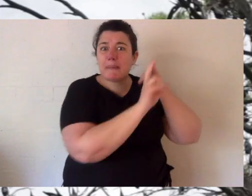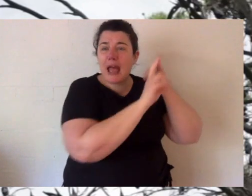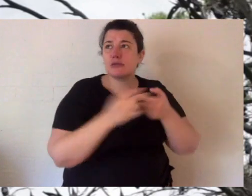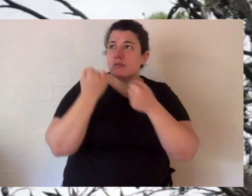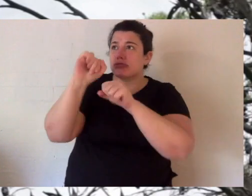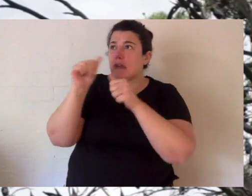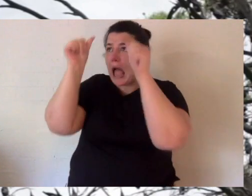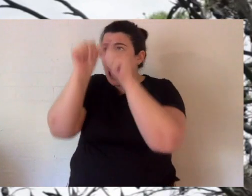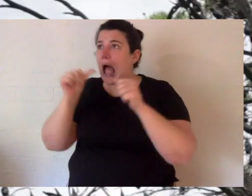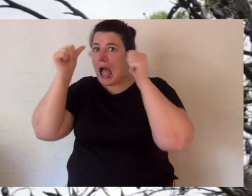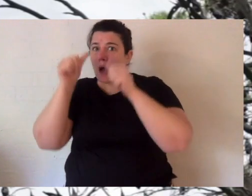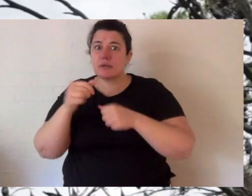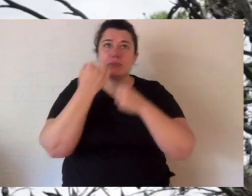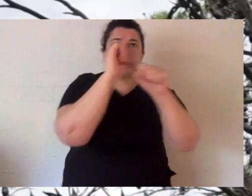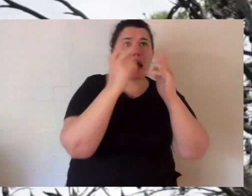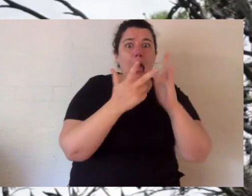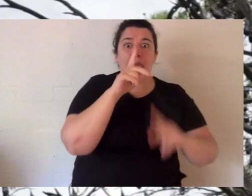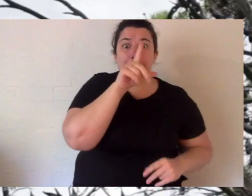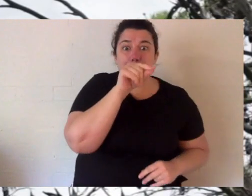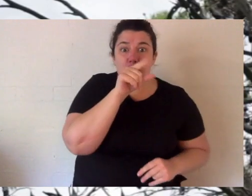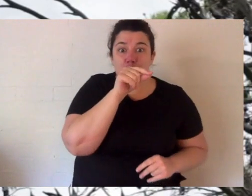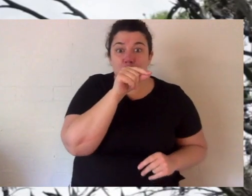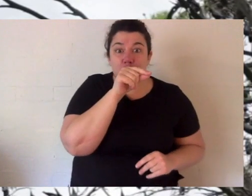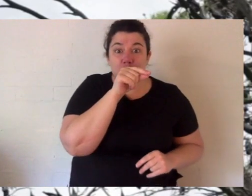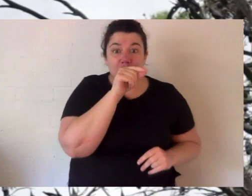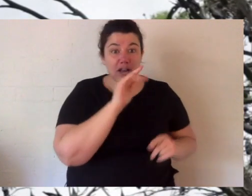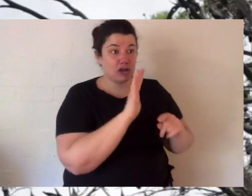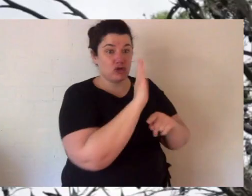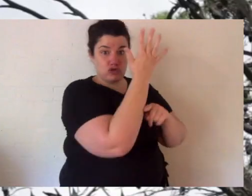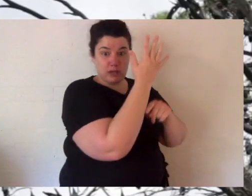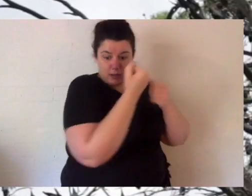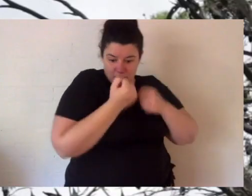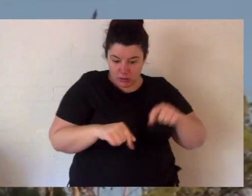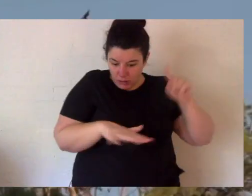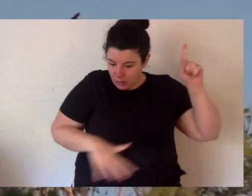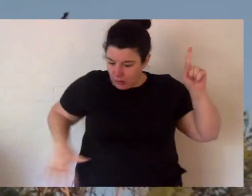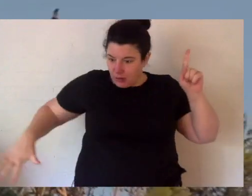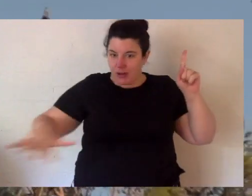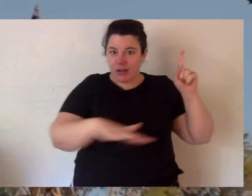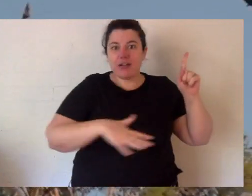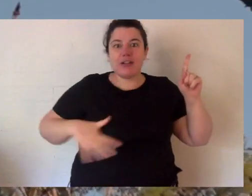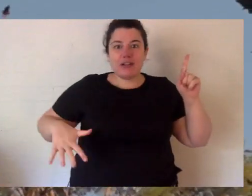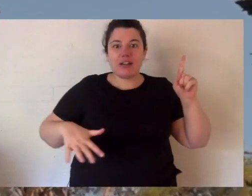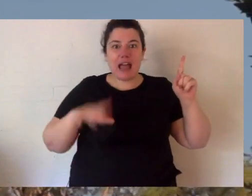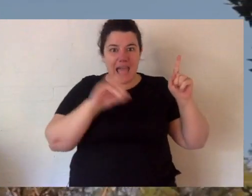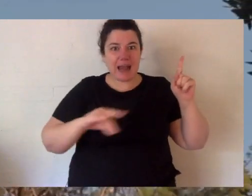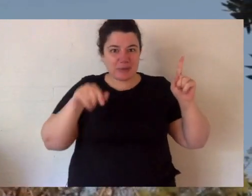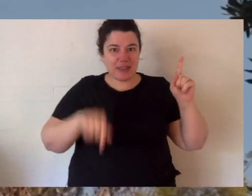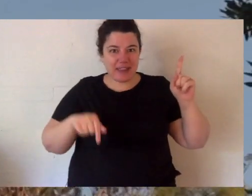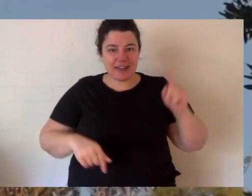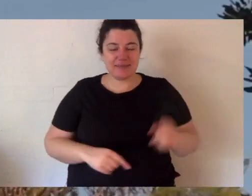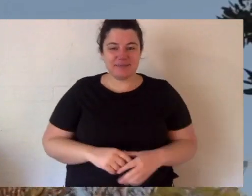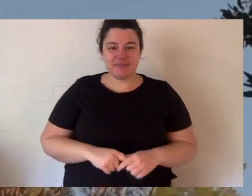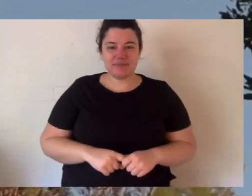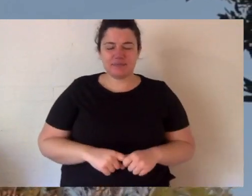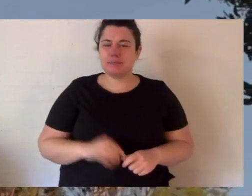predators like owls, safety from predators like birds of prey, and certainly up in the trees, they're safe from predators that were on the ground. And to